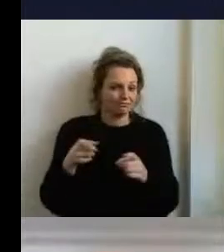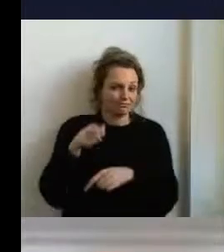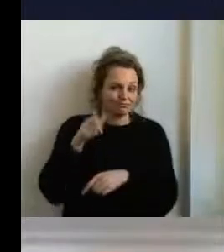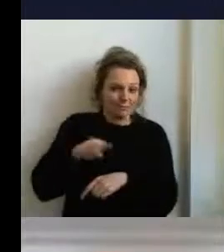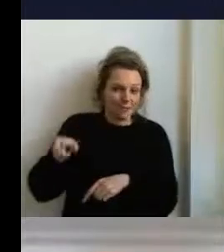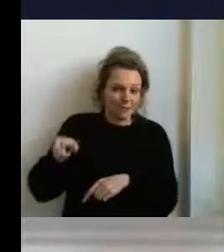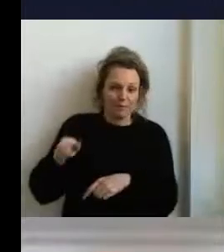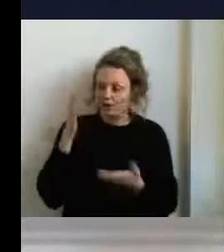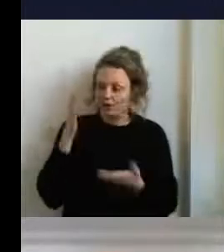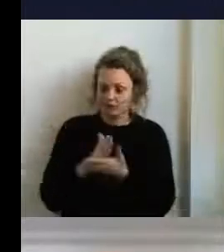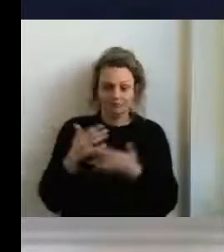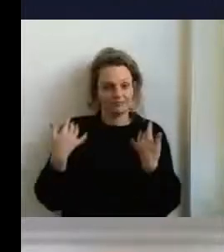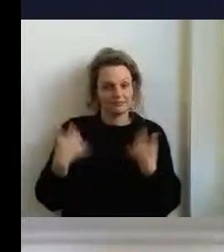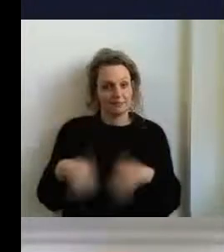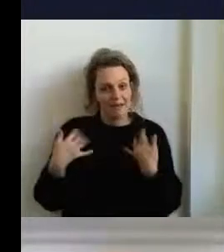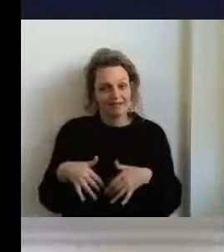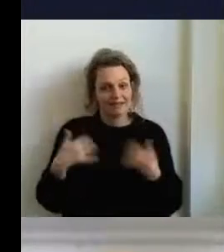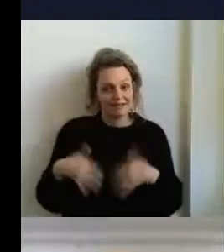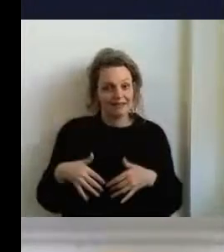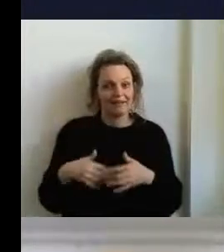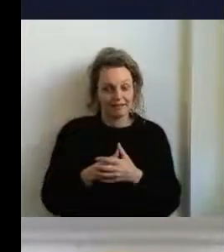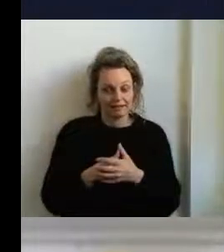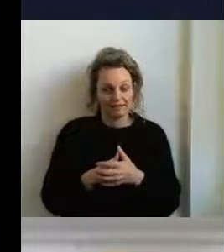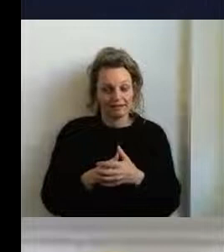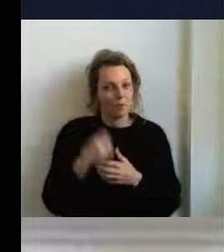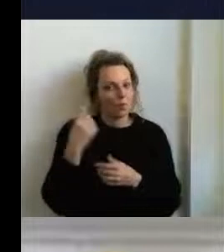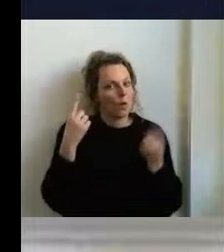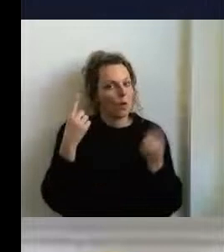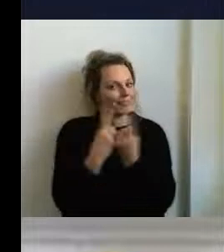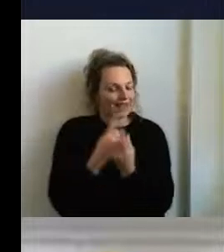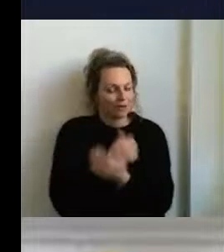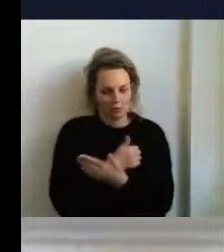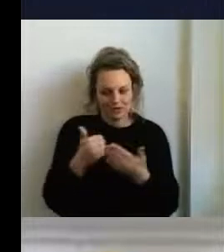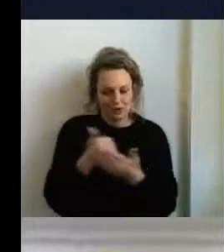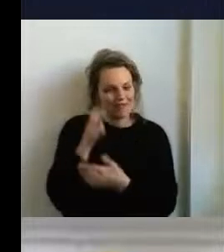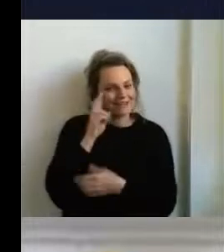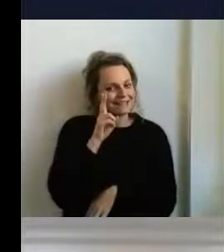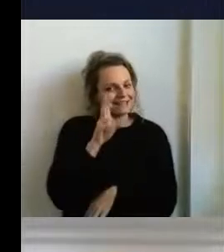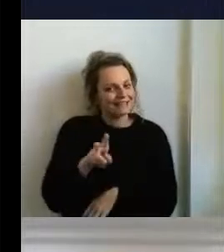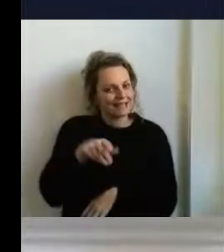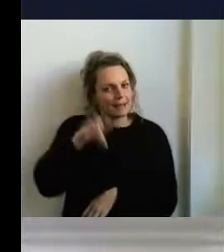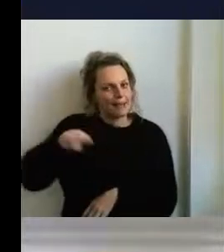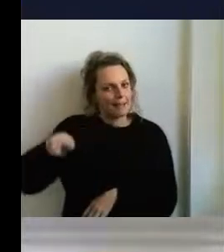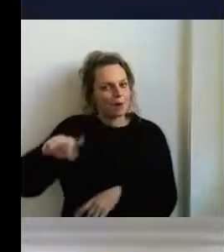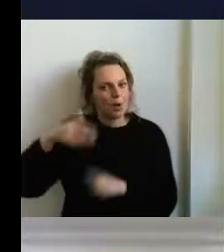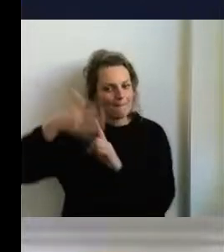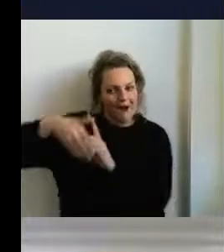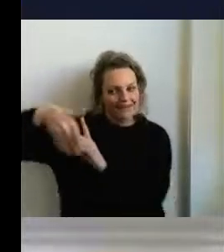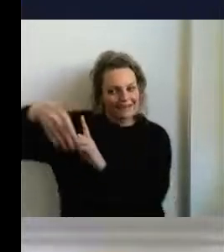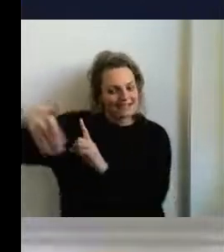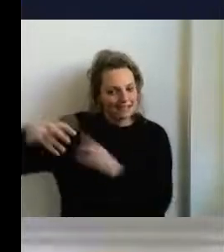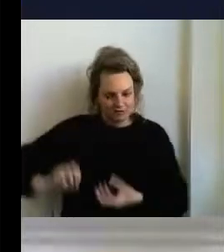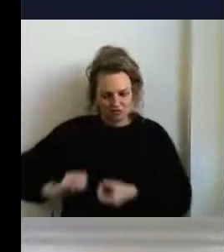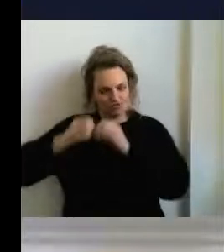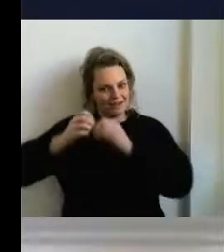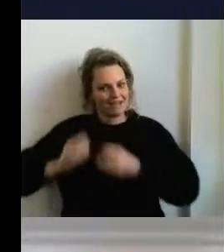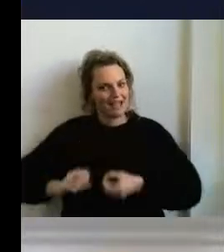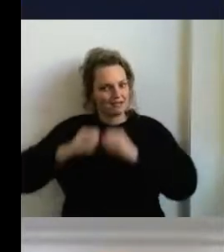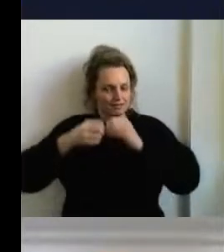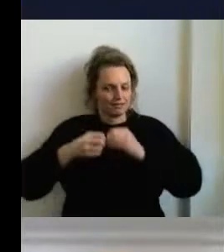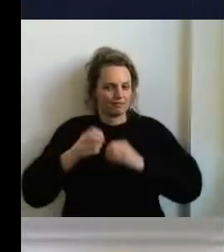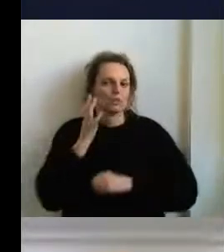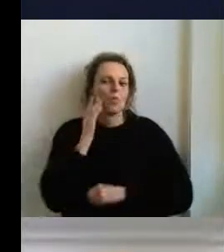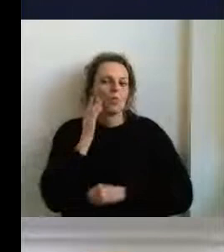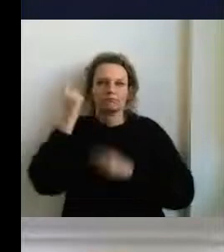amazing. One of the things that we don't often see is the people behind the scenes making this. When we think about inclusive